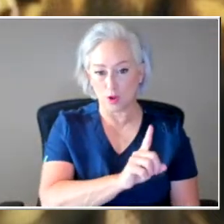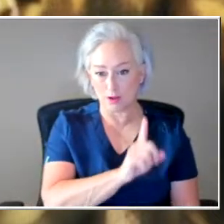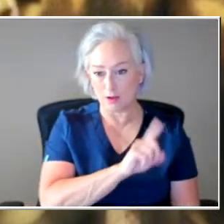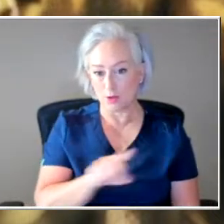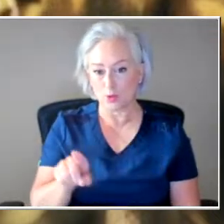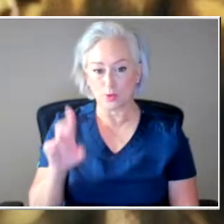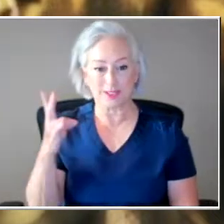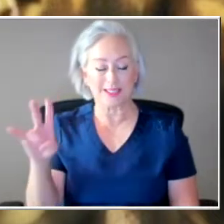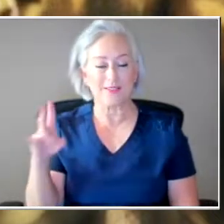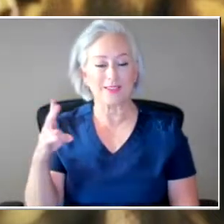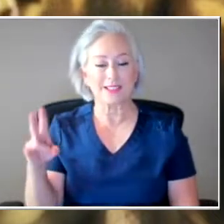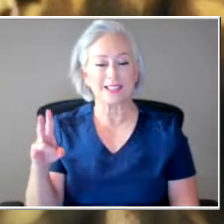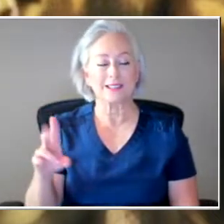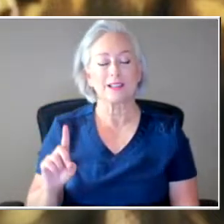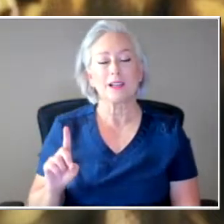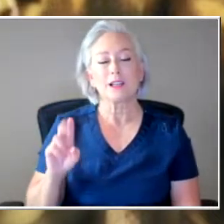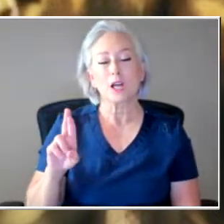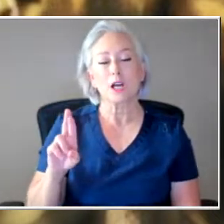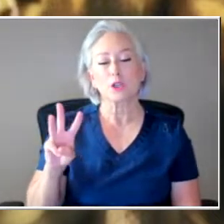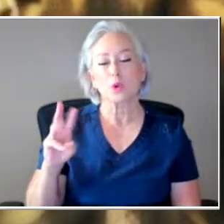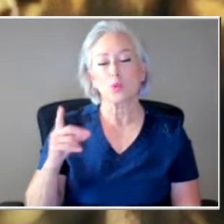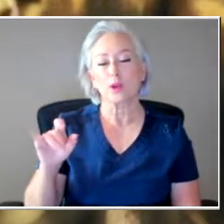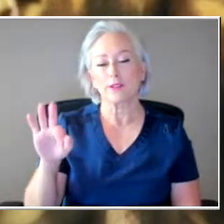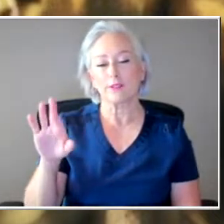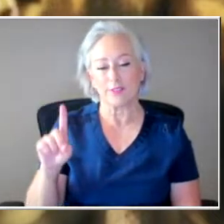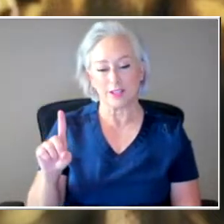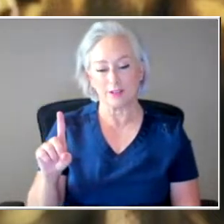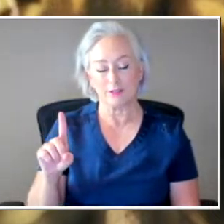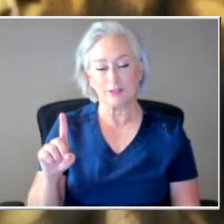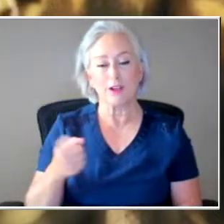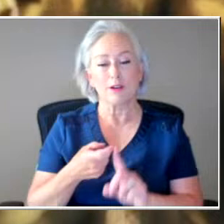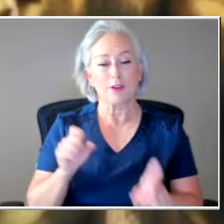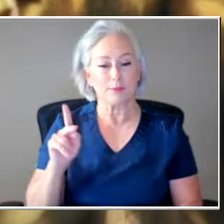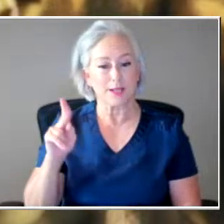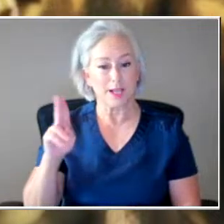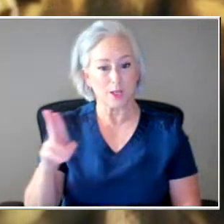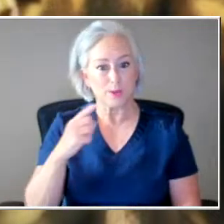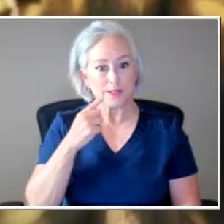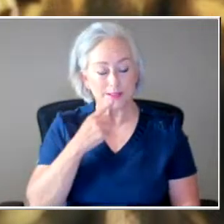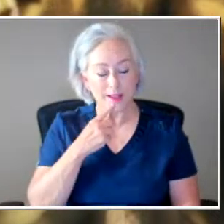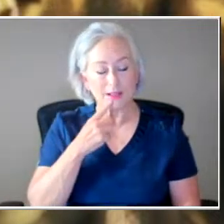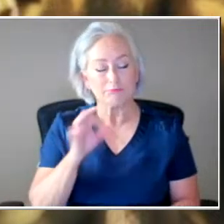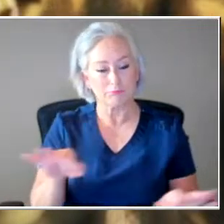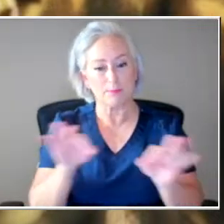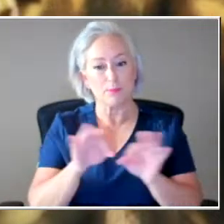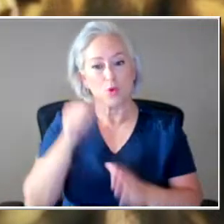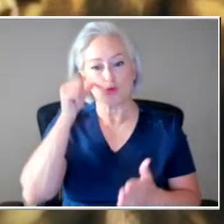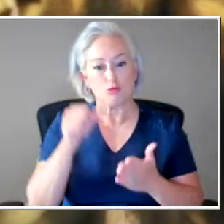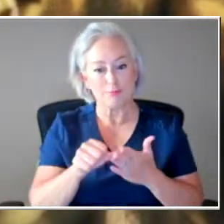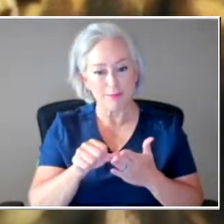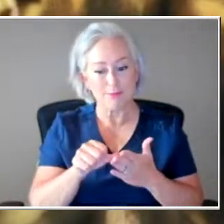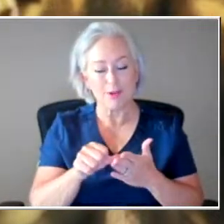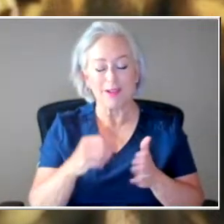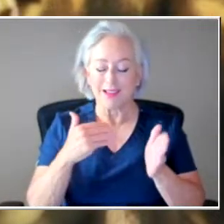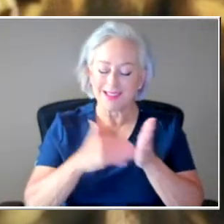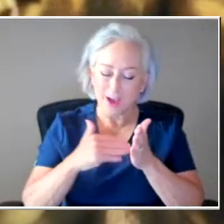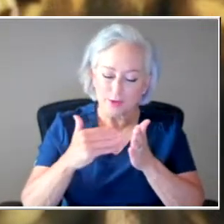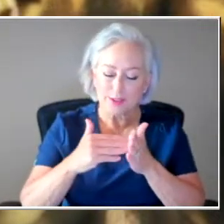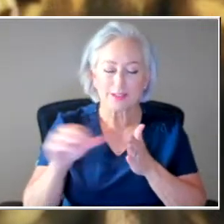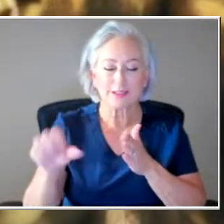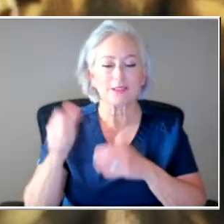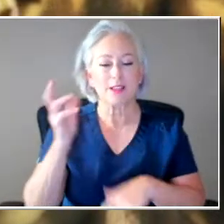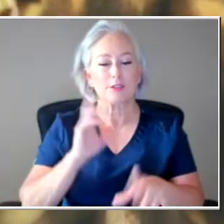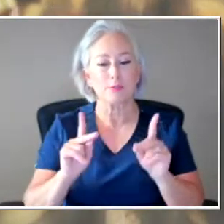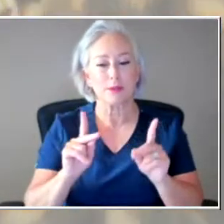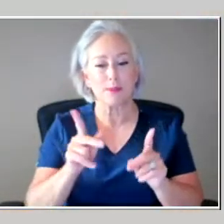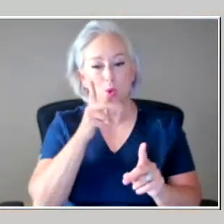Robert Winfield, says it's important to remember the tens of thousands of others who get shot and live to tell about it. Some people